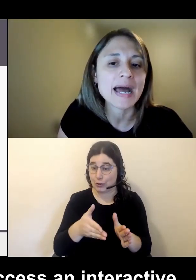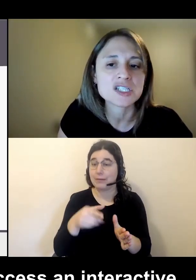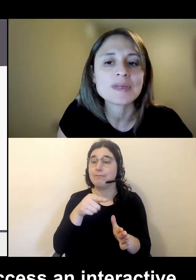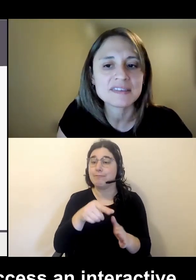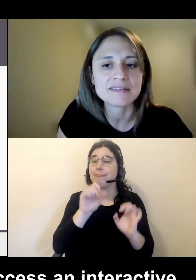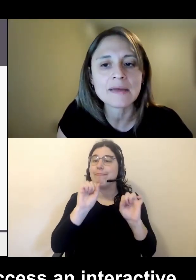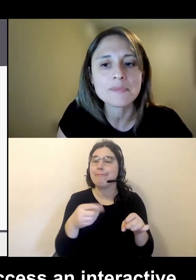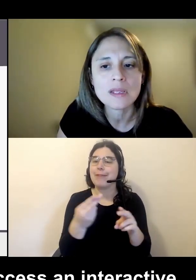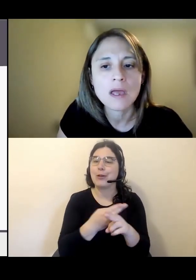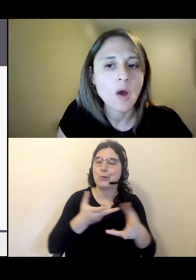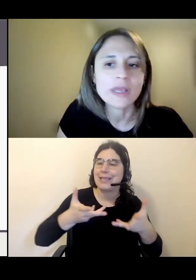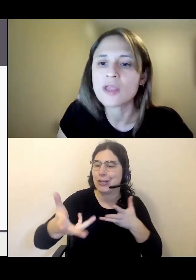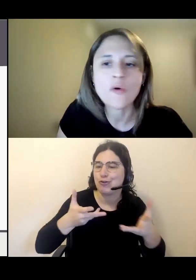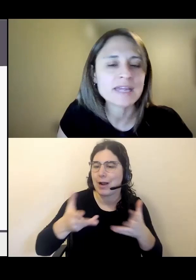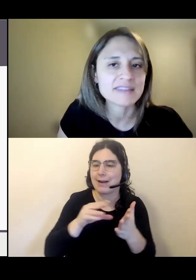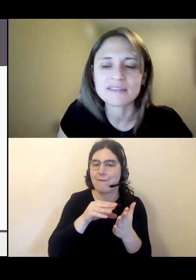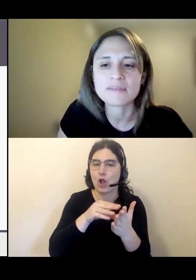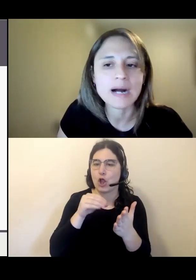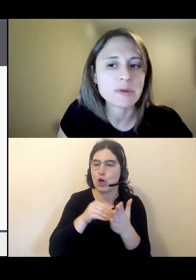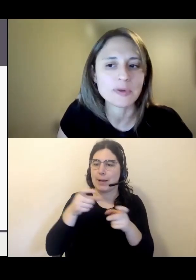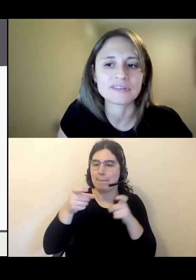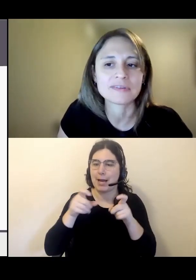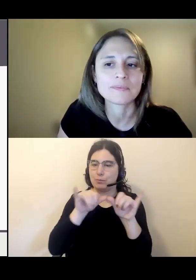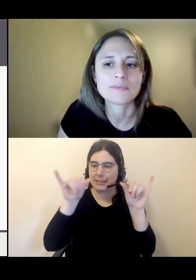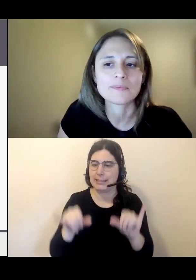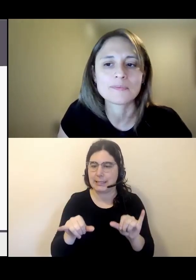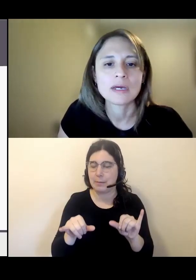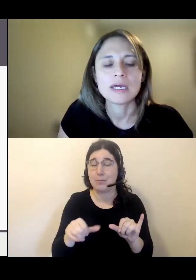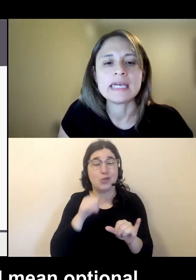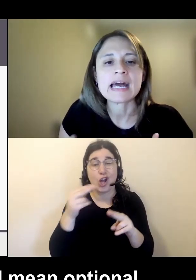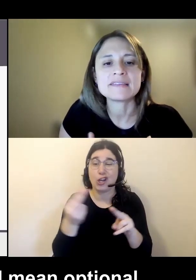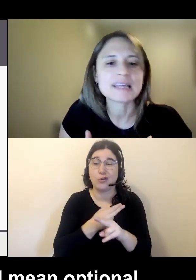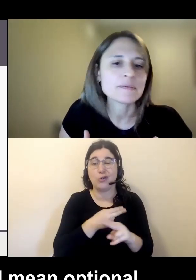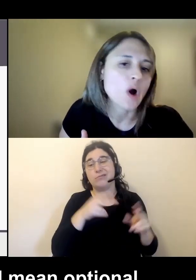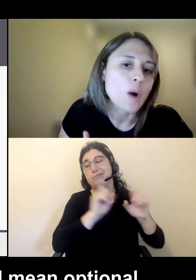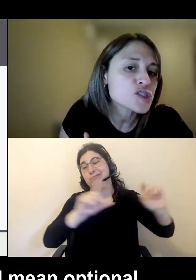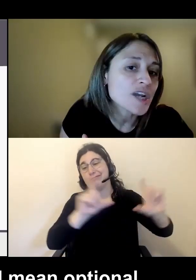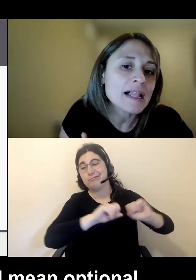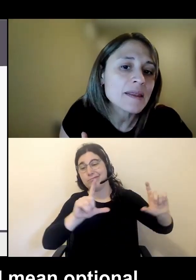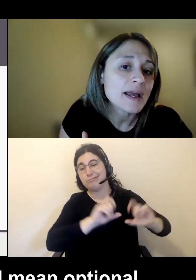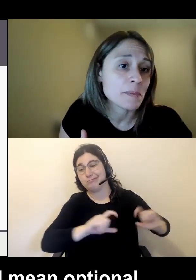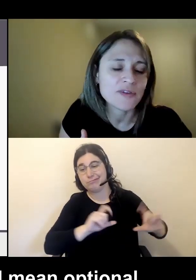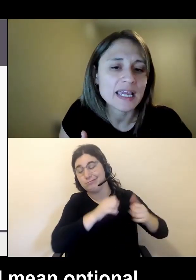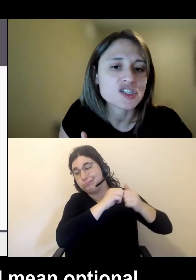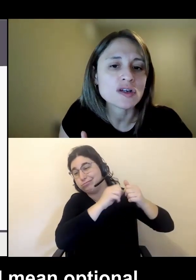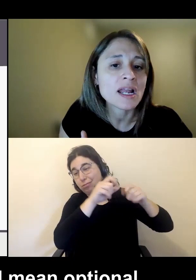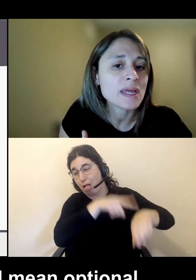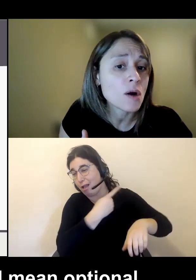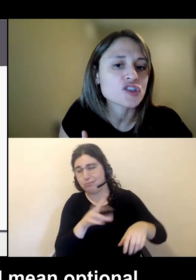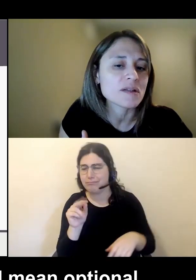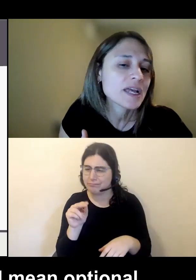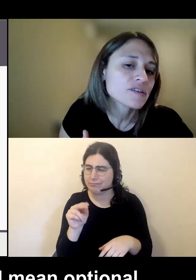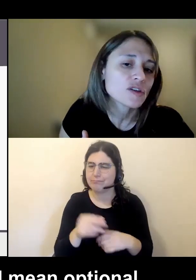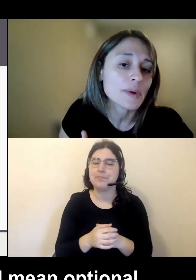learning management system with no extensive PowerPoints. It had some optional gamification, and I